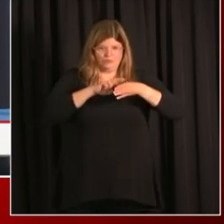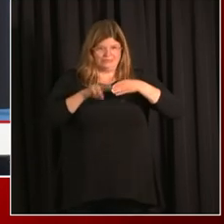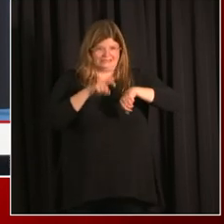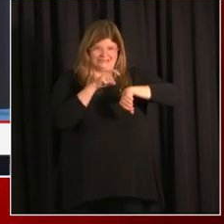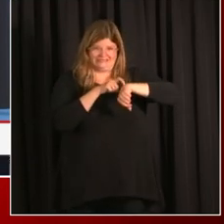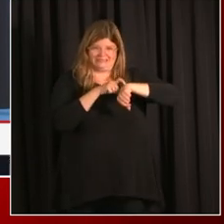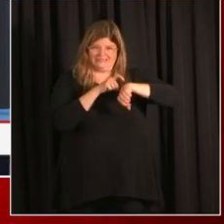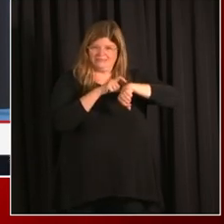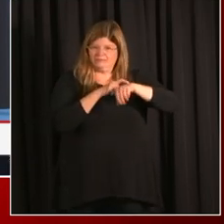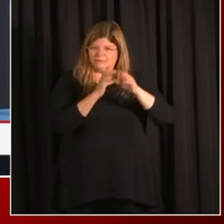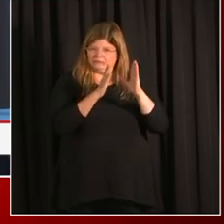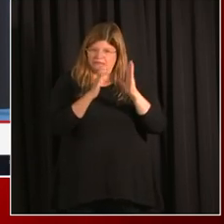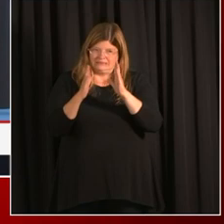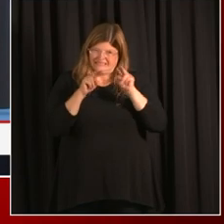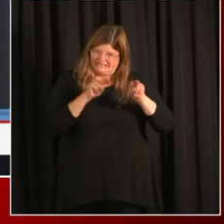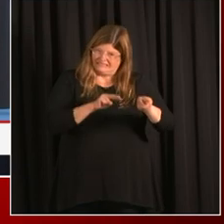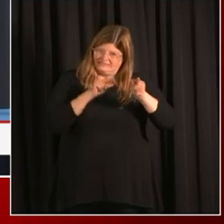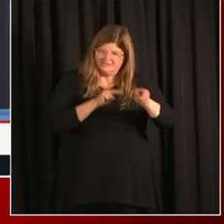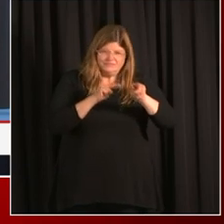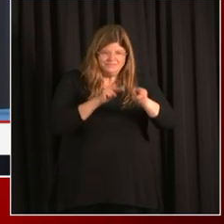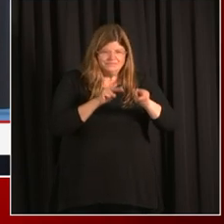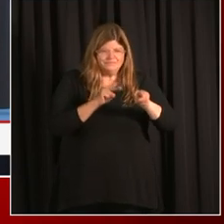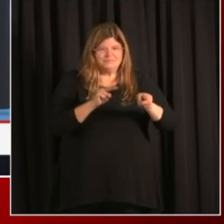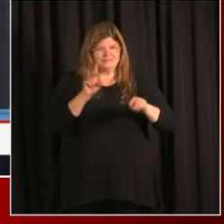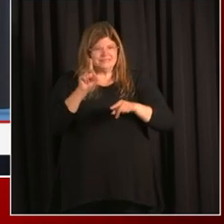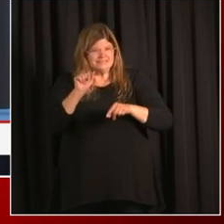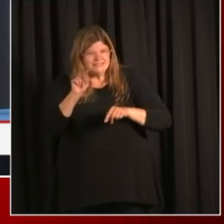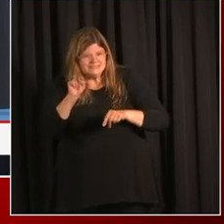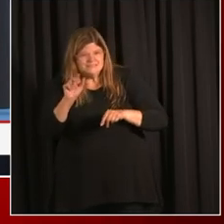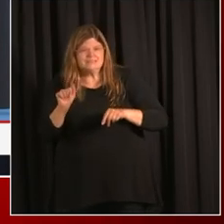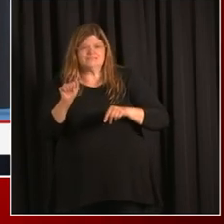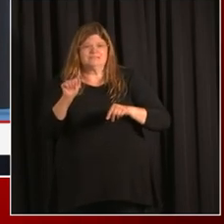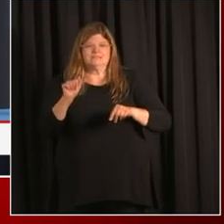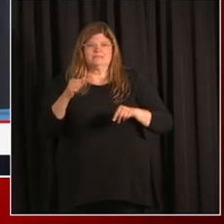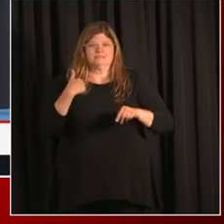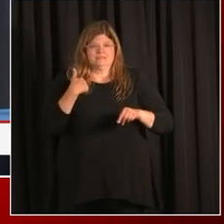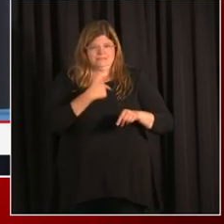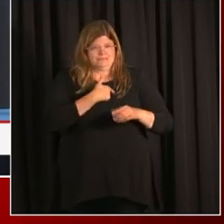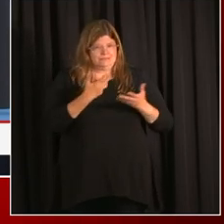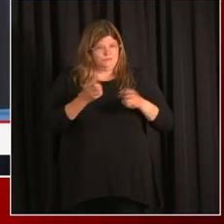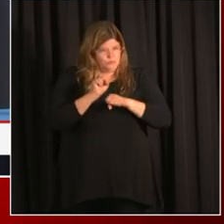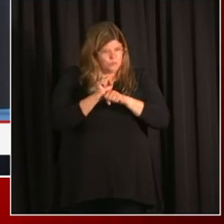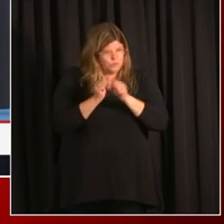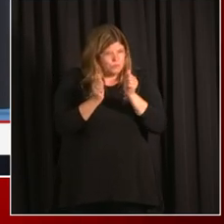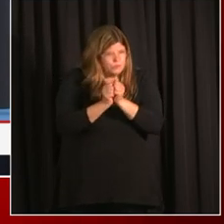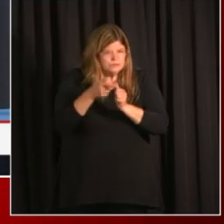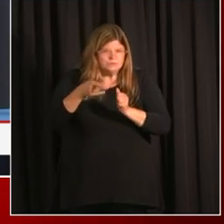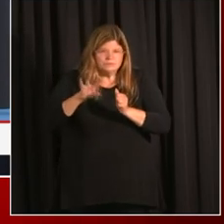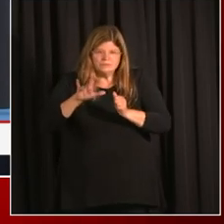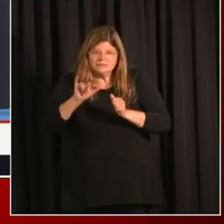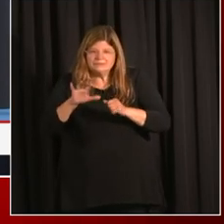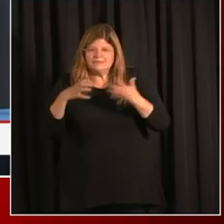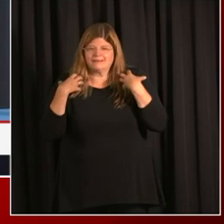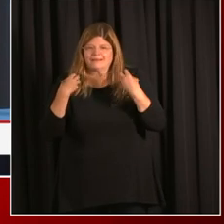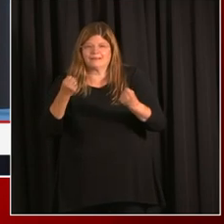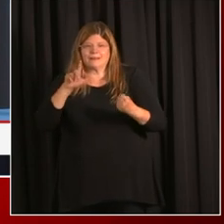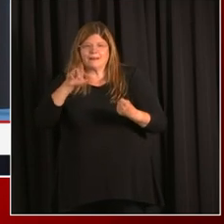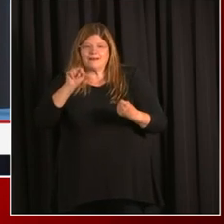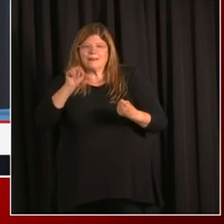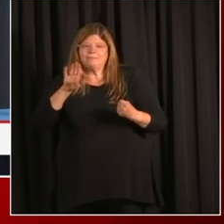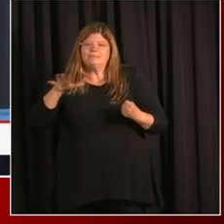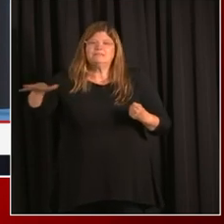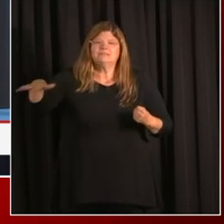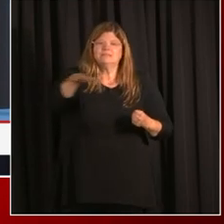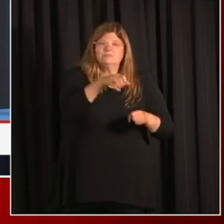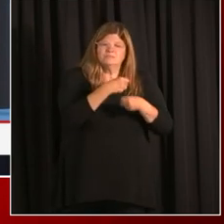citywide every day. They're constantly looking at that data. We are also working with our public health lab to make sure that they have